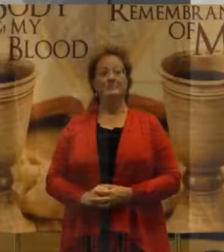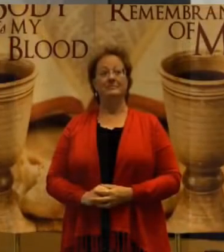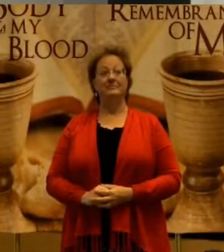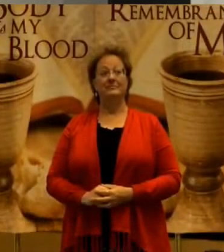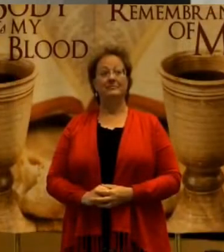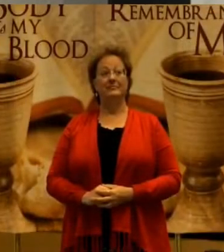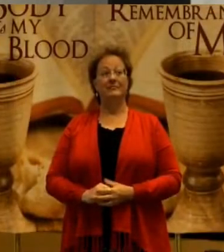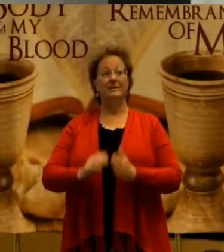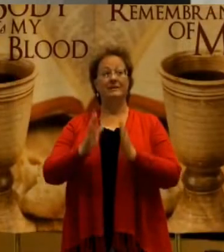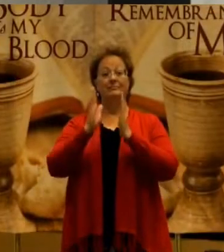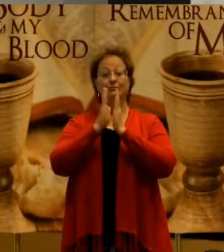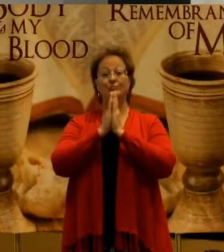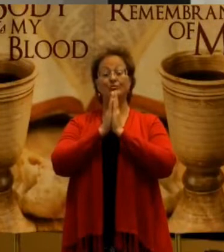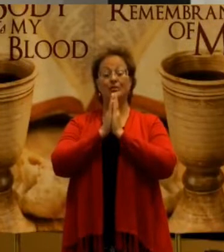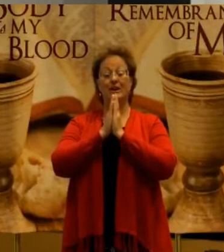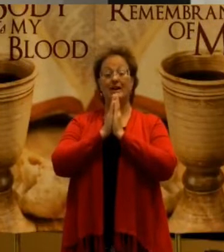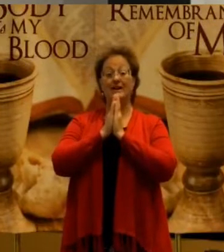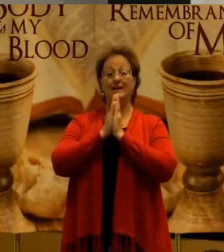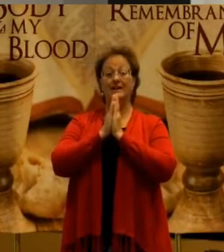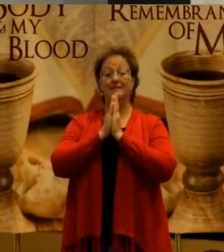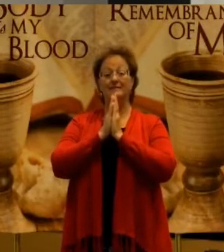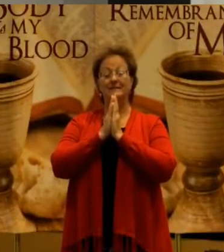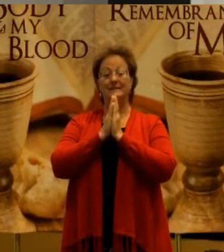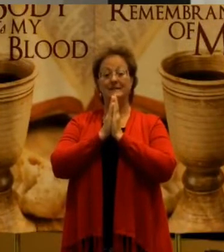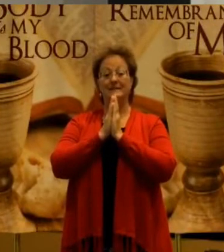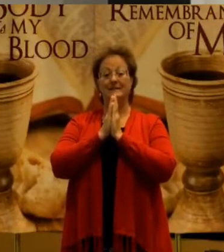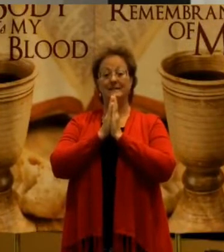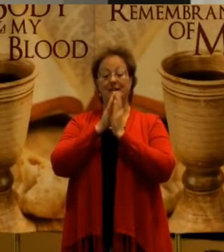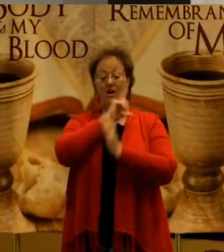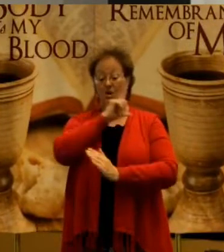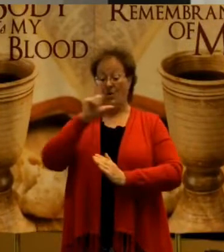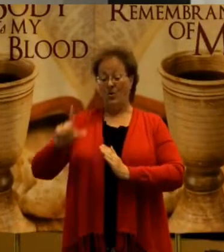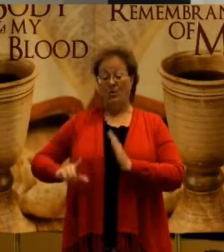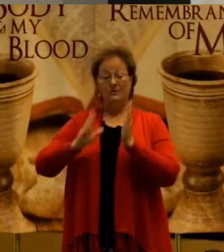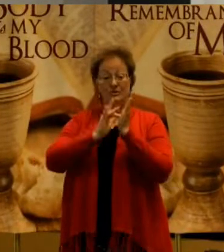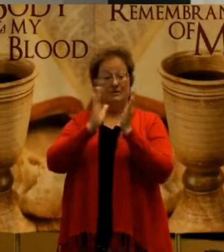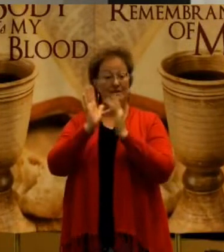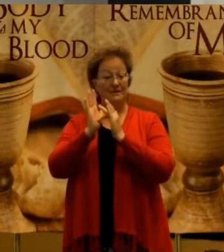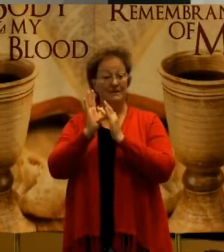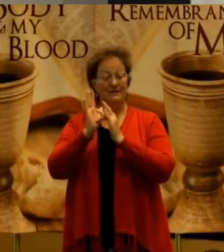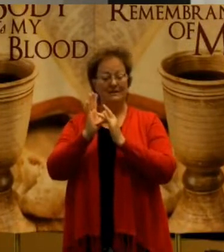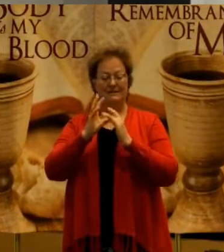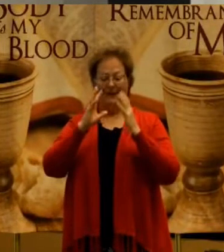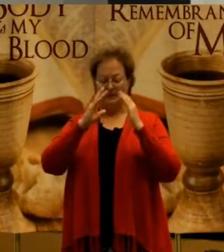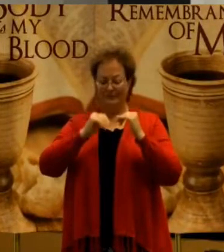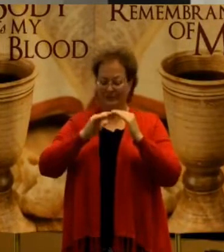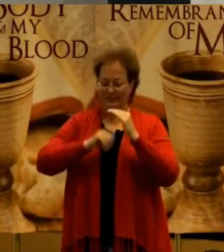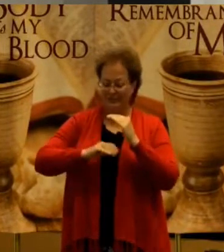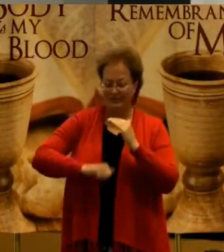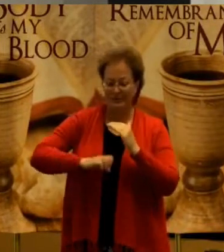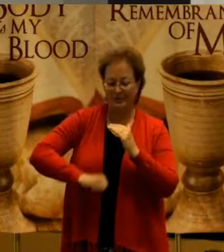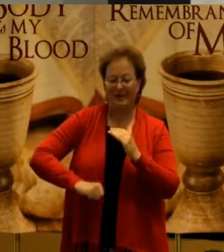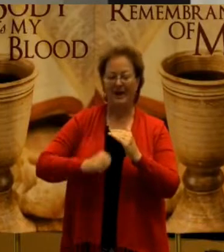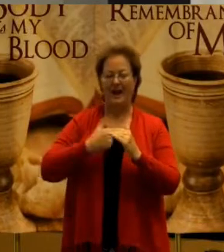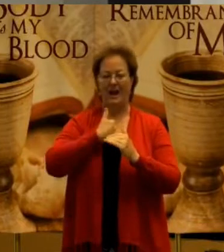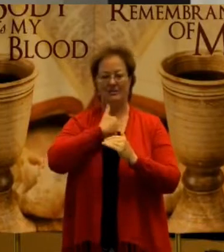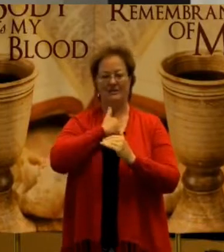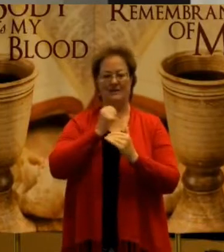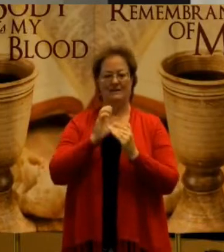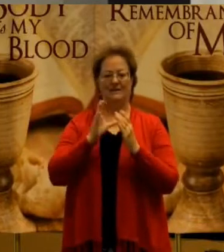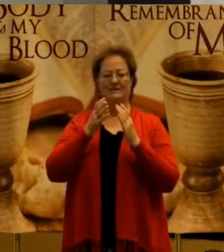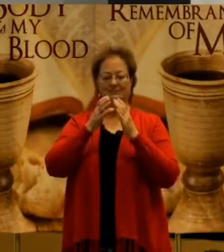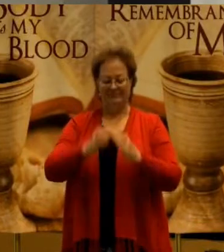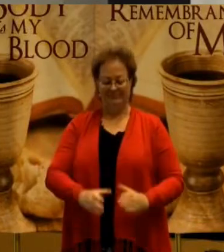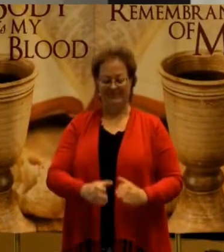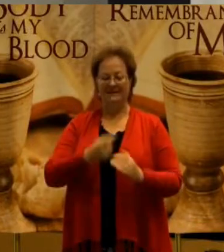I invite you to join me in prayer as we begin. Lord Jesus, when we dig ourselves into a hole of sin, we thank you